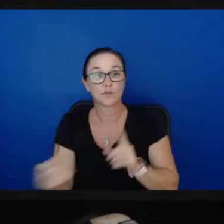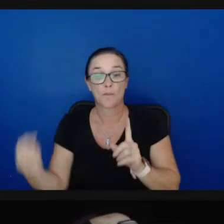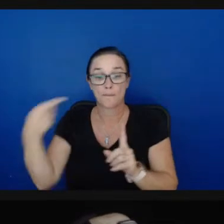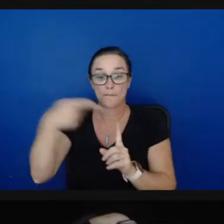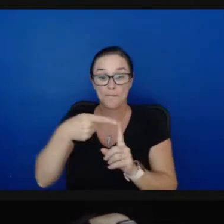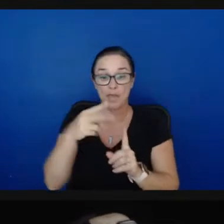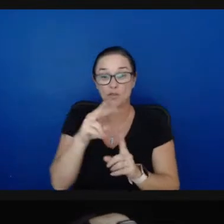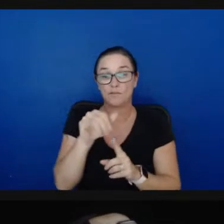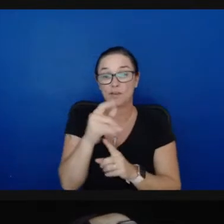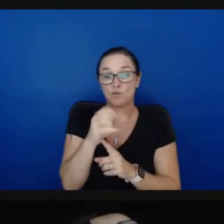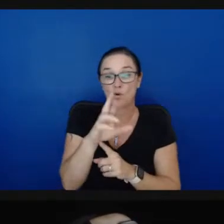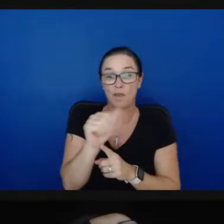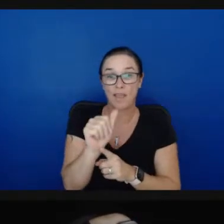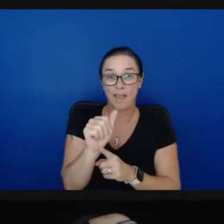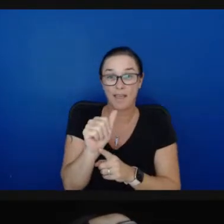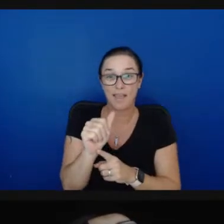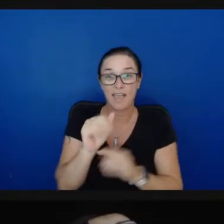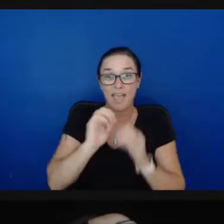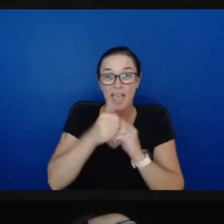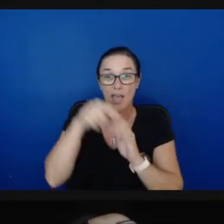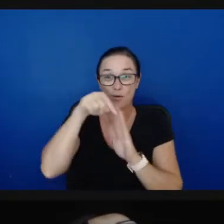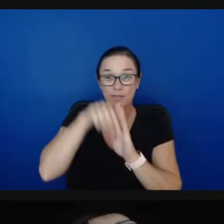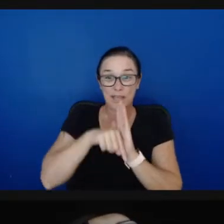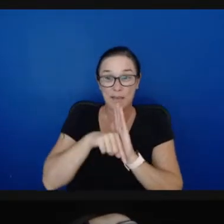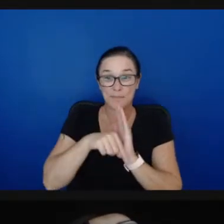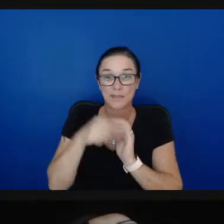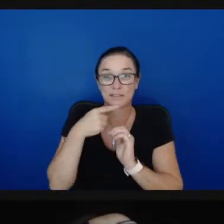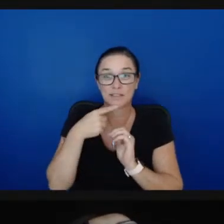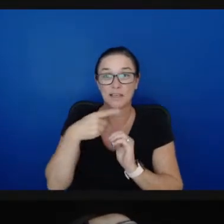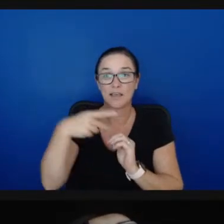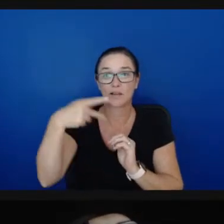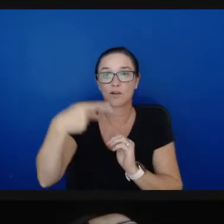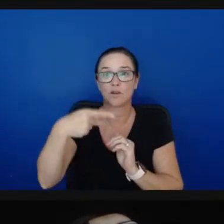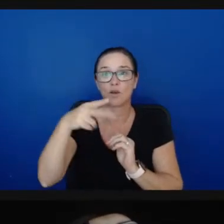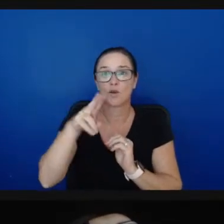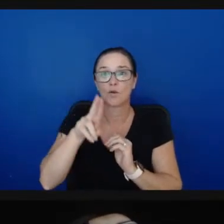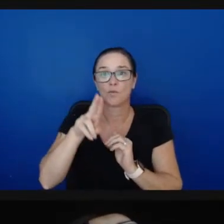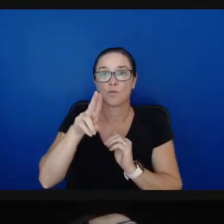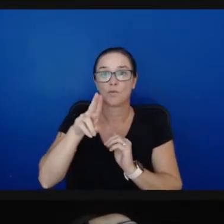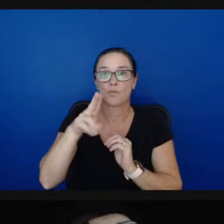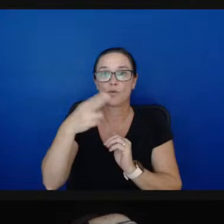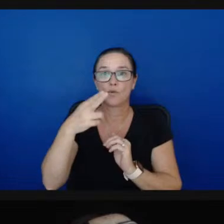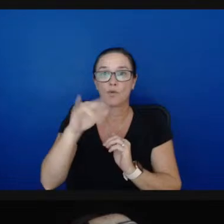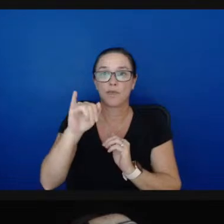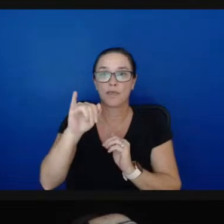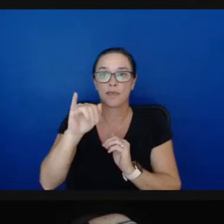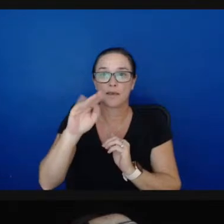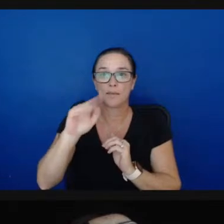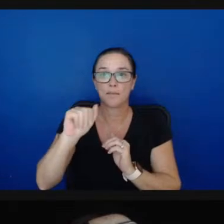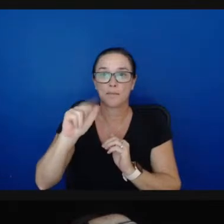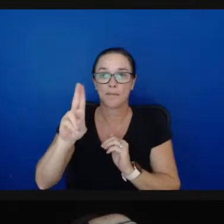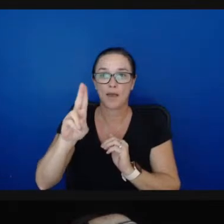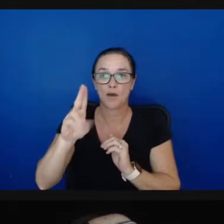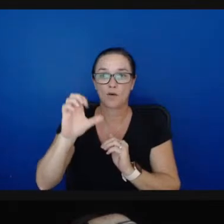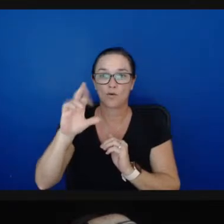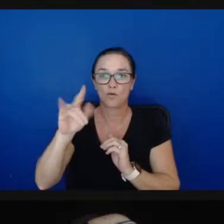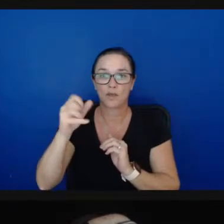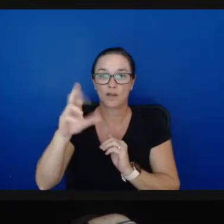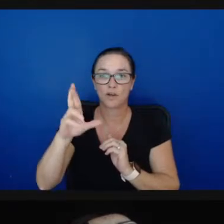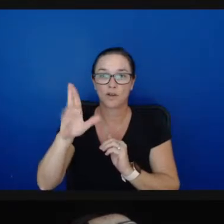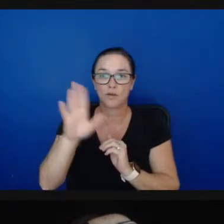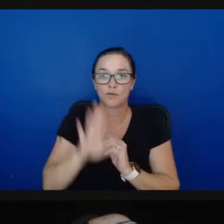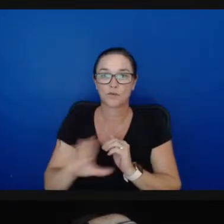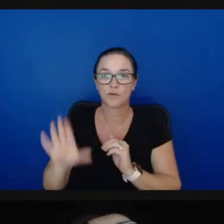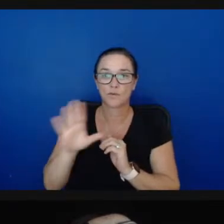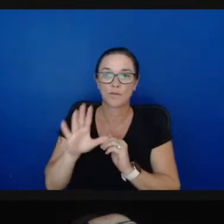is the magma. Here they can see under Puhimau crater, it was actually 5 kilometers, about 3 miles deep, right